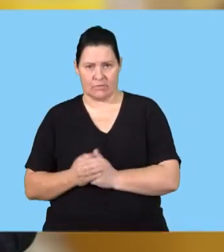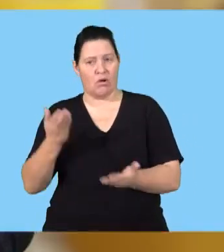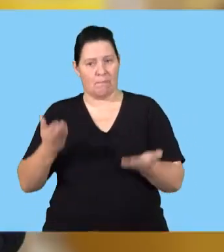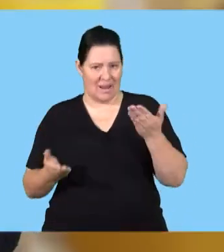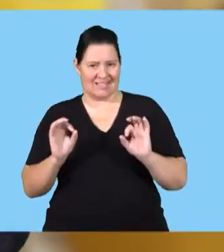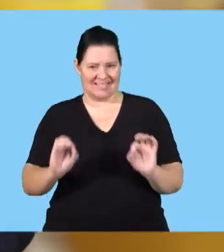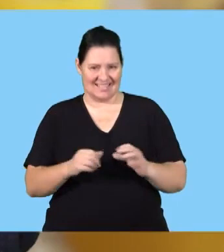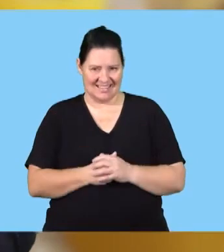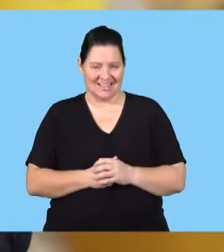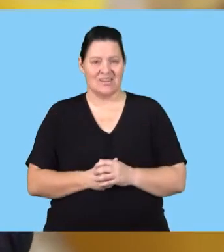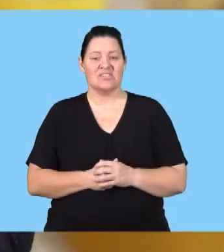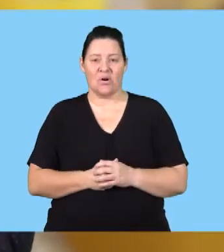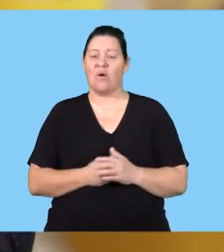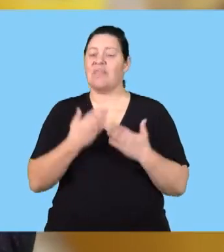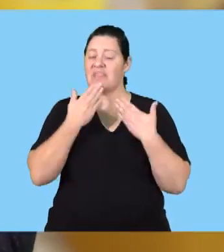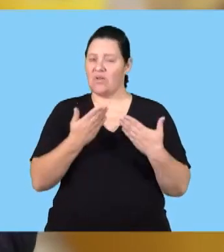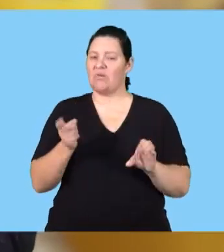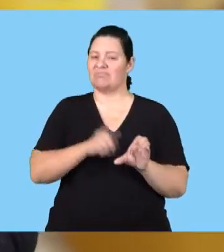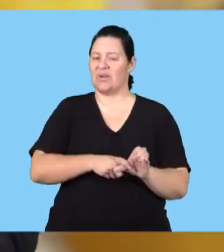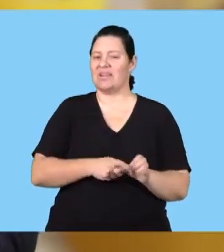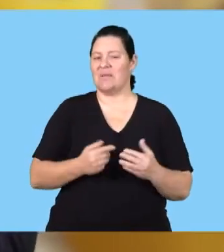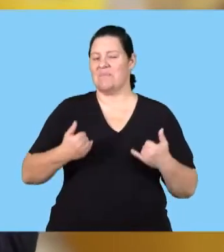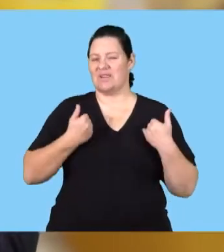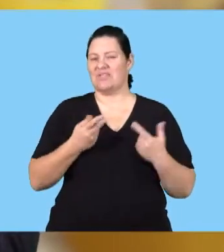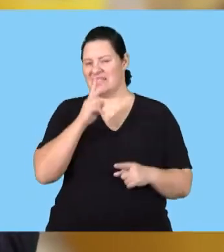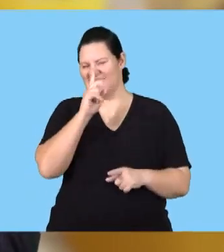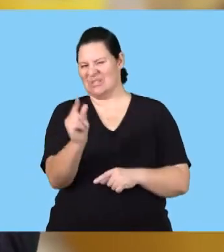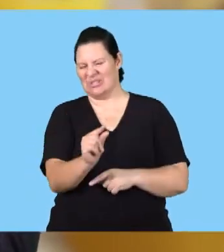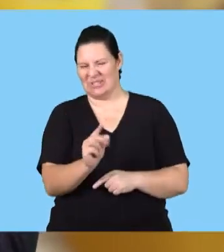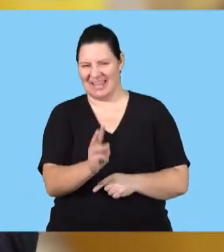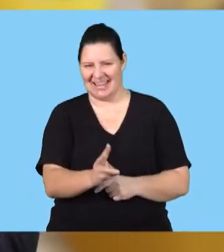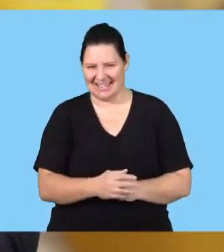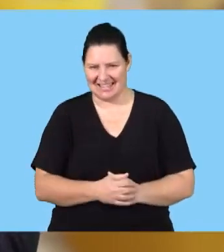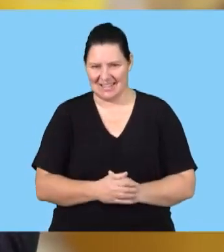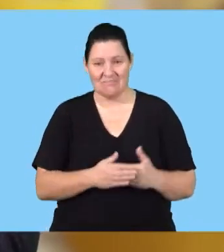learners, thank you so much for joining me in today's class. It has been a pleasure having you. Hope to see you